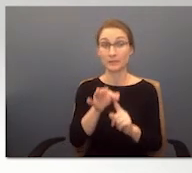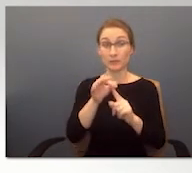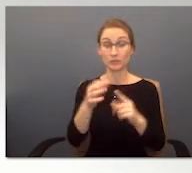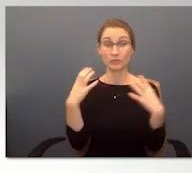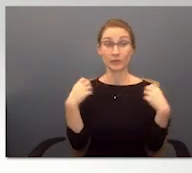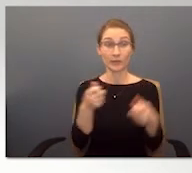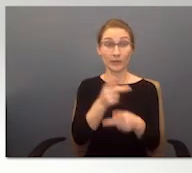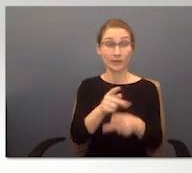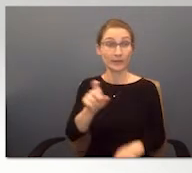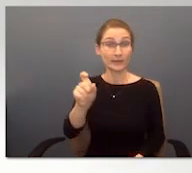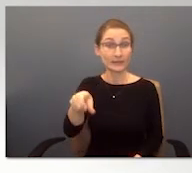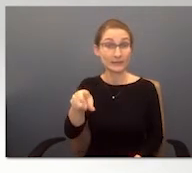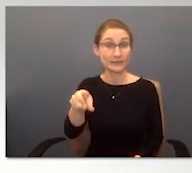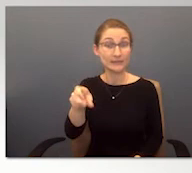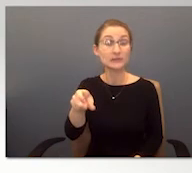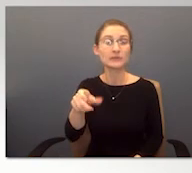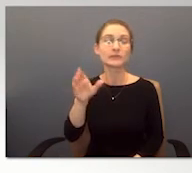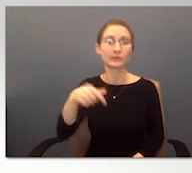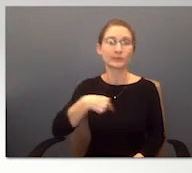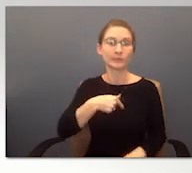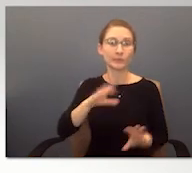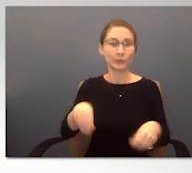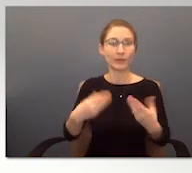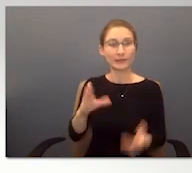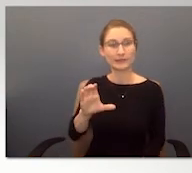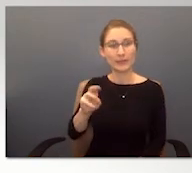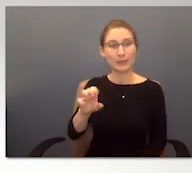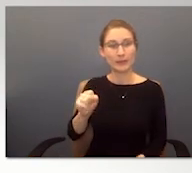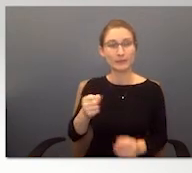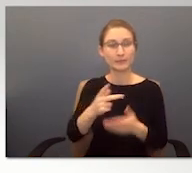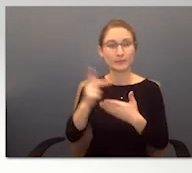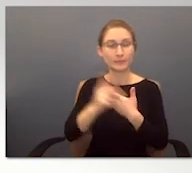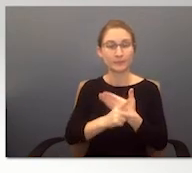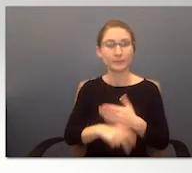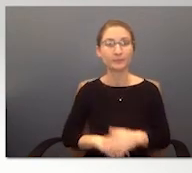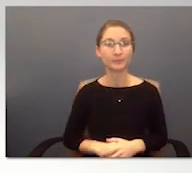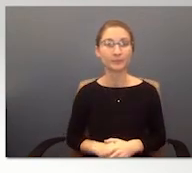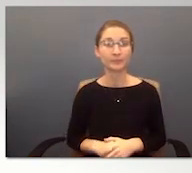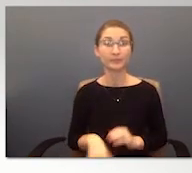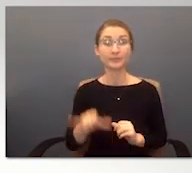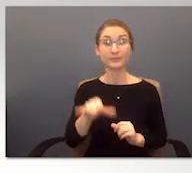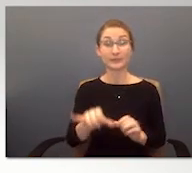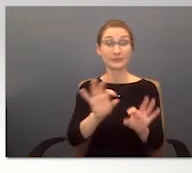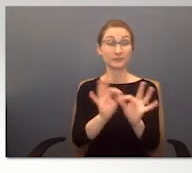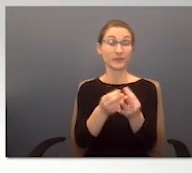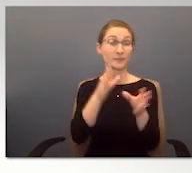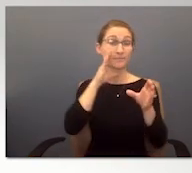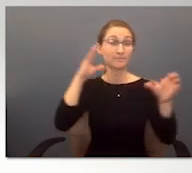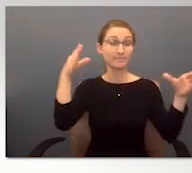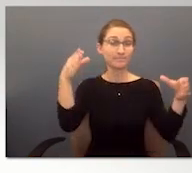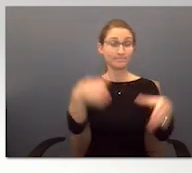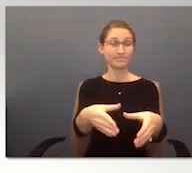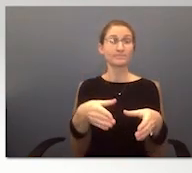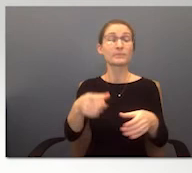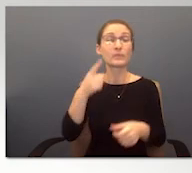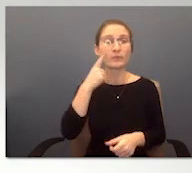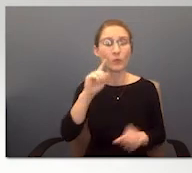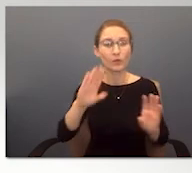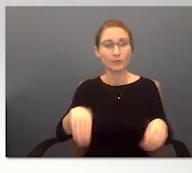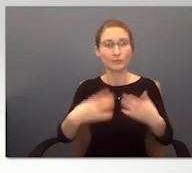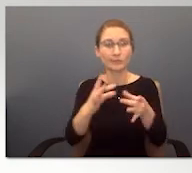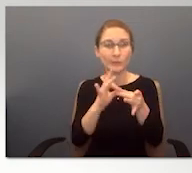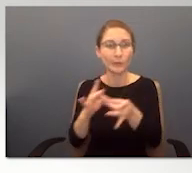needs needing extensive medical care. It's a family-centered comprehensive system of coordinated